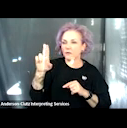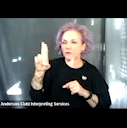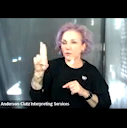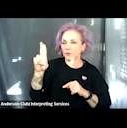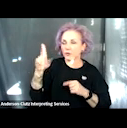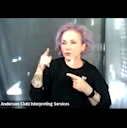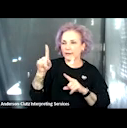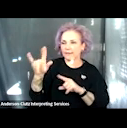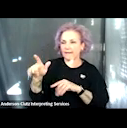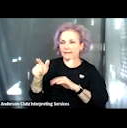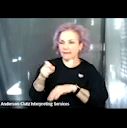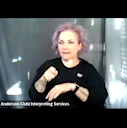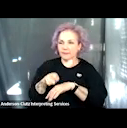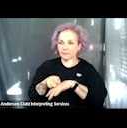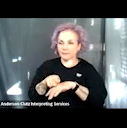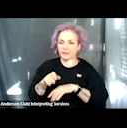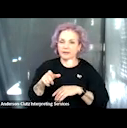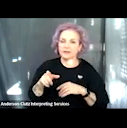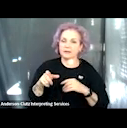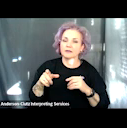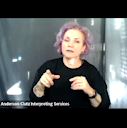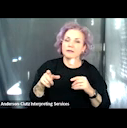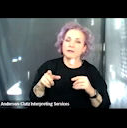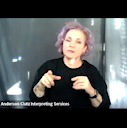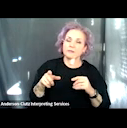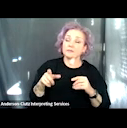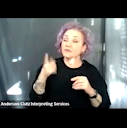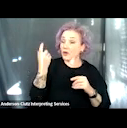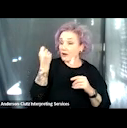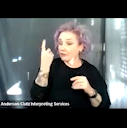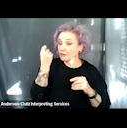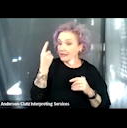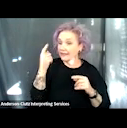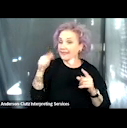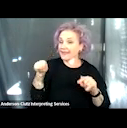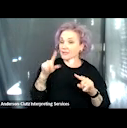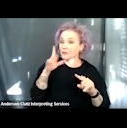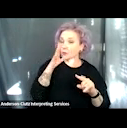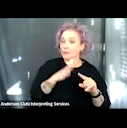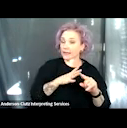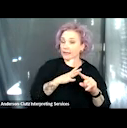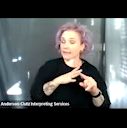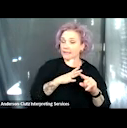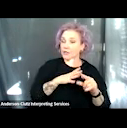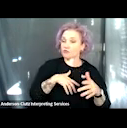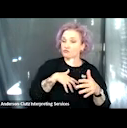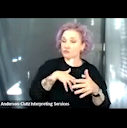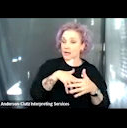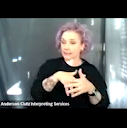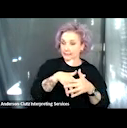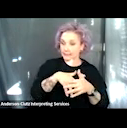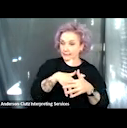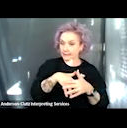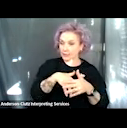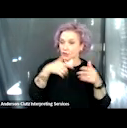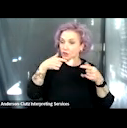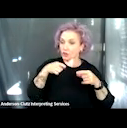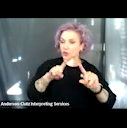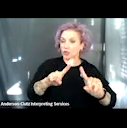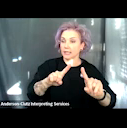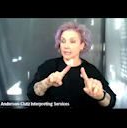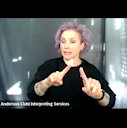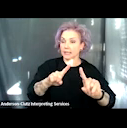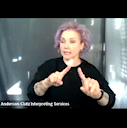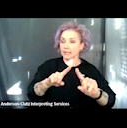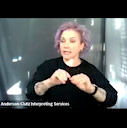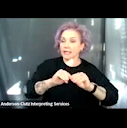pregnant during the pandemic, not knowing whether those, they were infected or not, those individuals had a higher risk